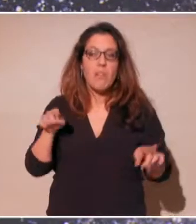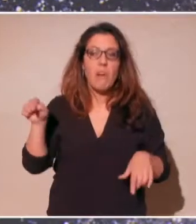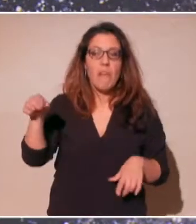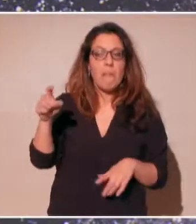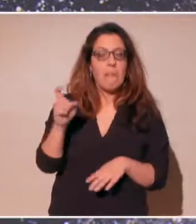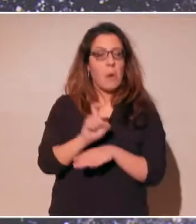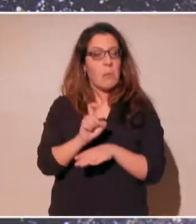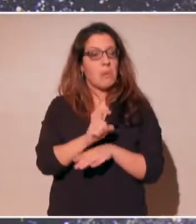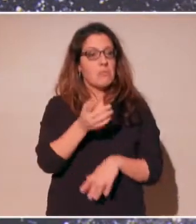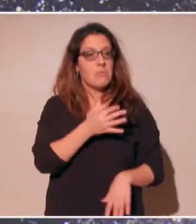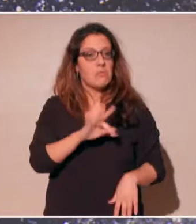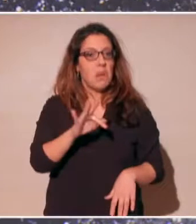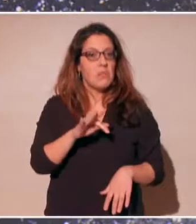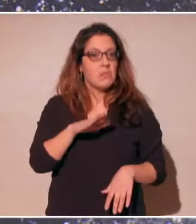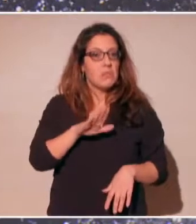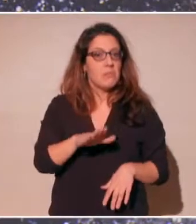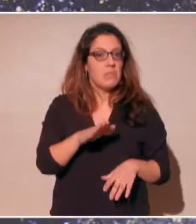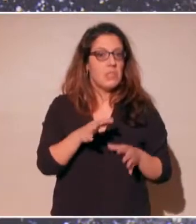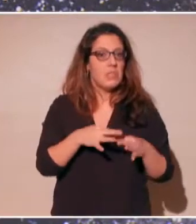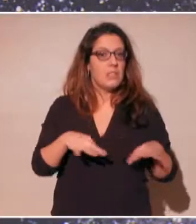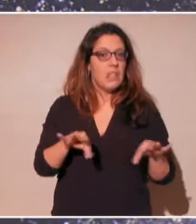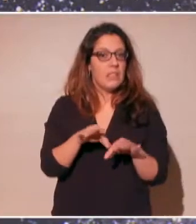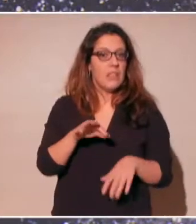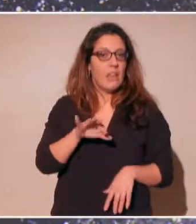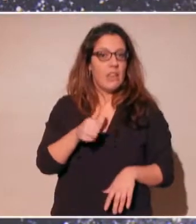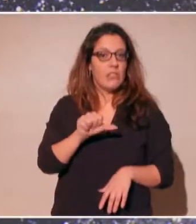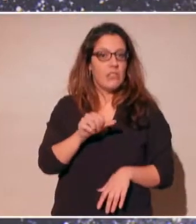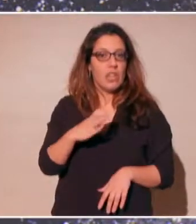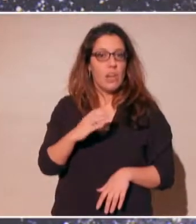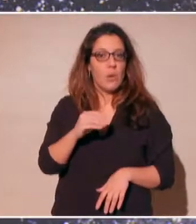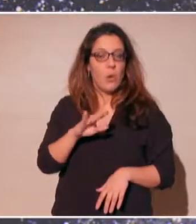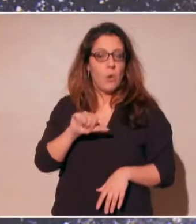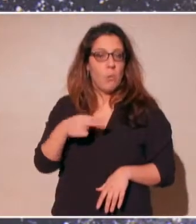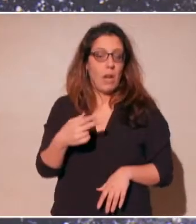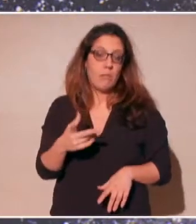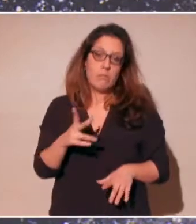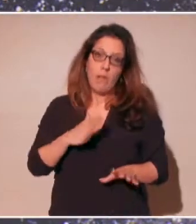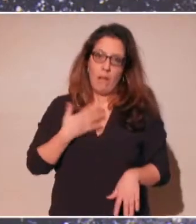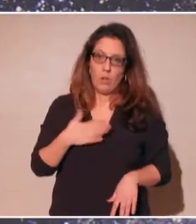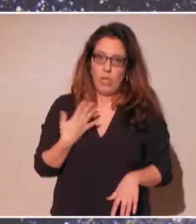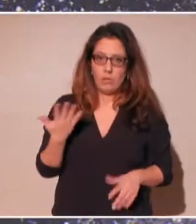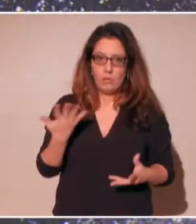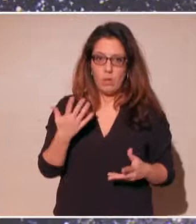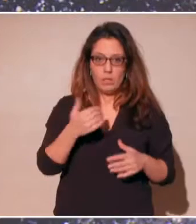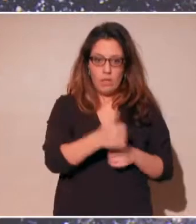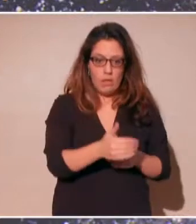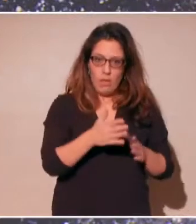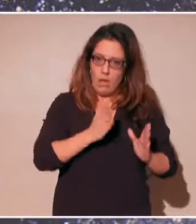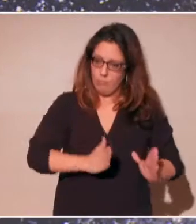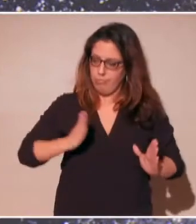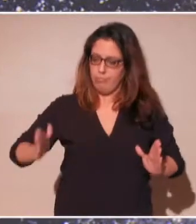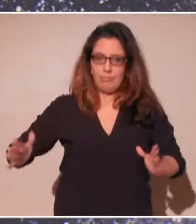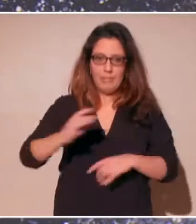we are criticized for that. People feel that we're almost Jacobian. But it has some advantages. Because of that, we